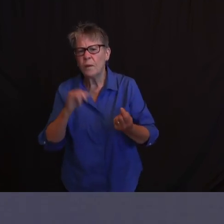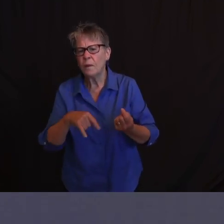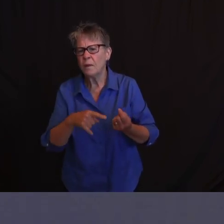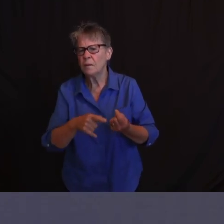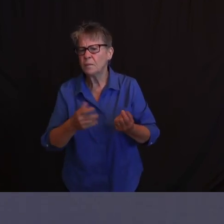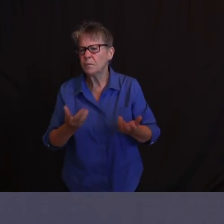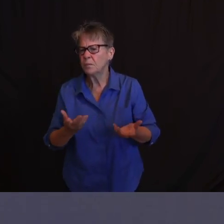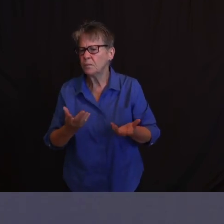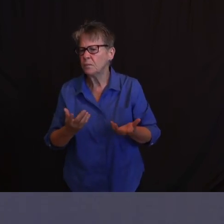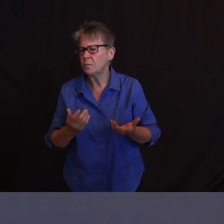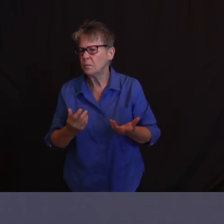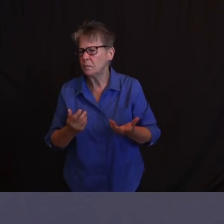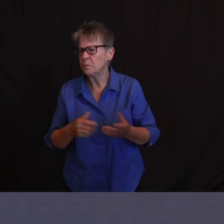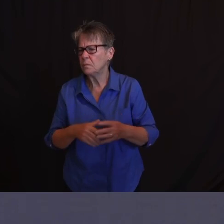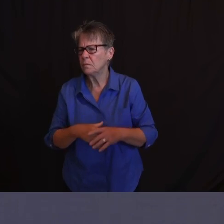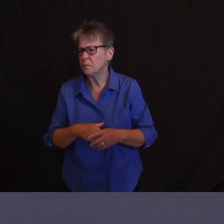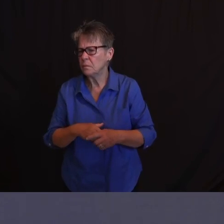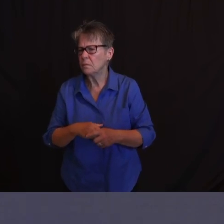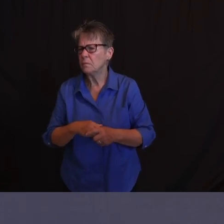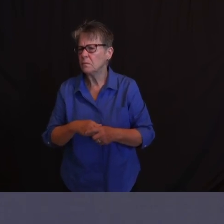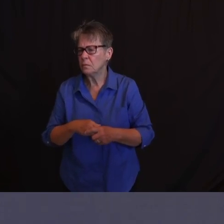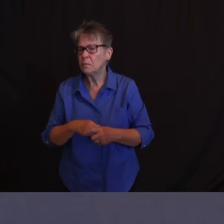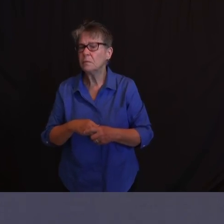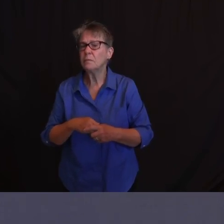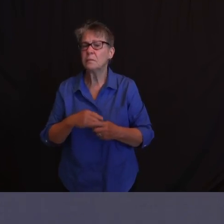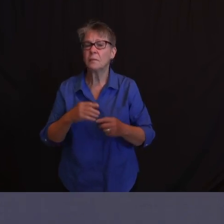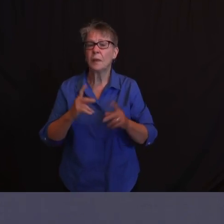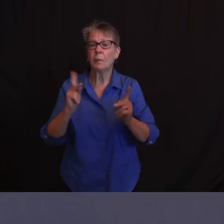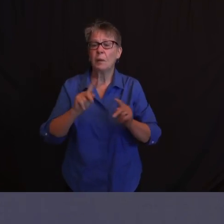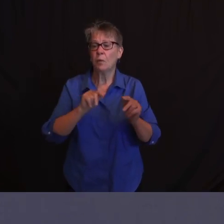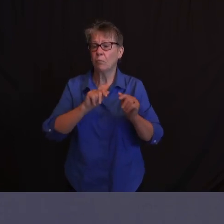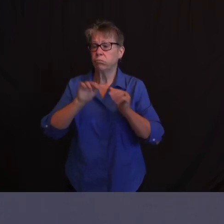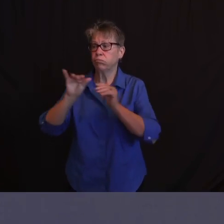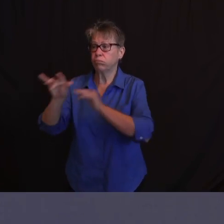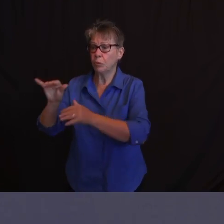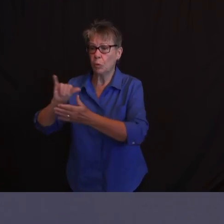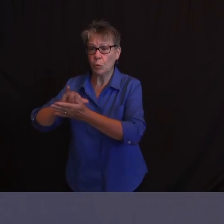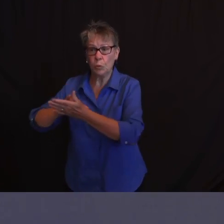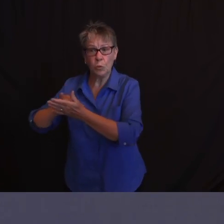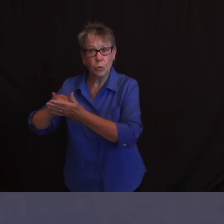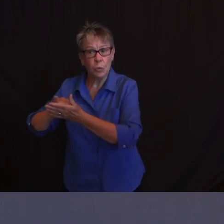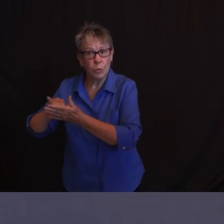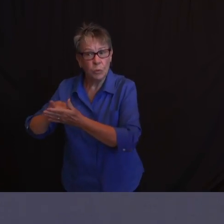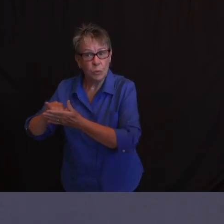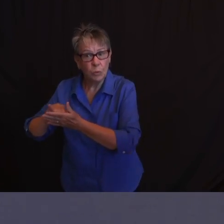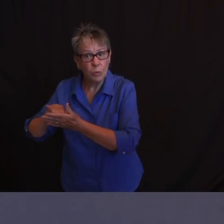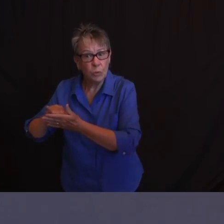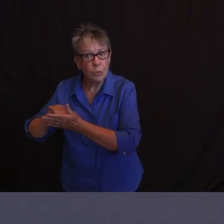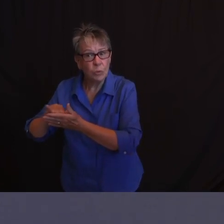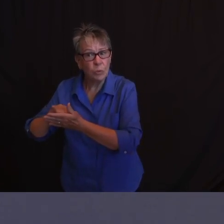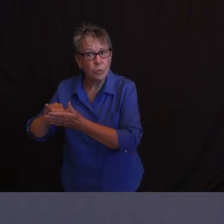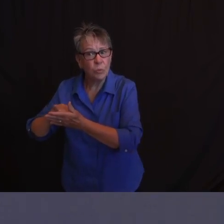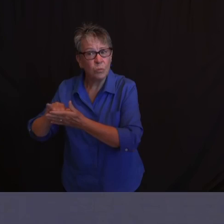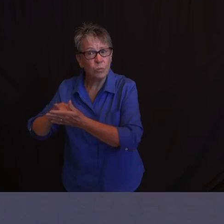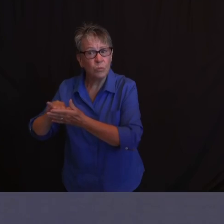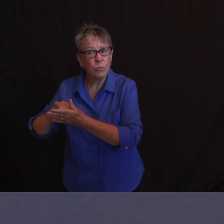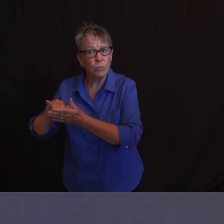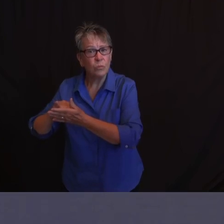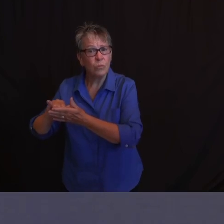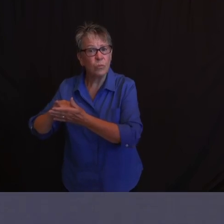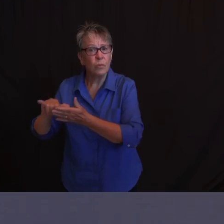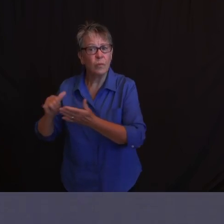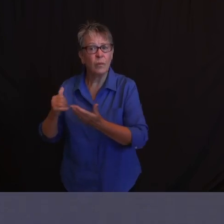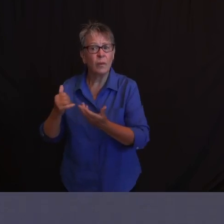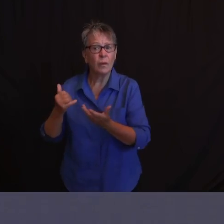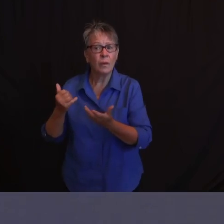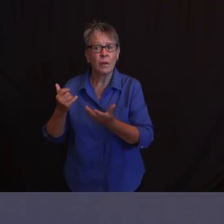if not, they get a $2,000 fine. Cuomo just announced that. Why isn't New Jersey doing this? Is there still no evidence that beaches reopening and